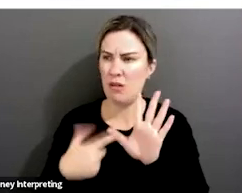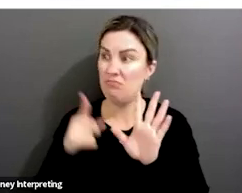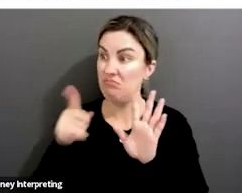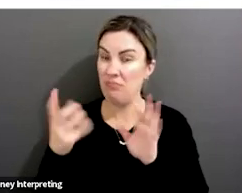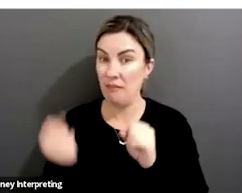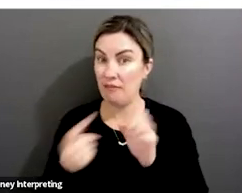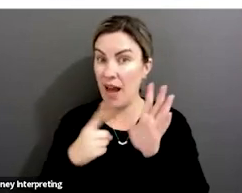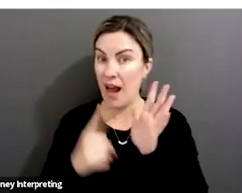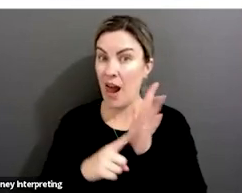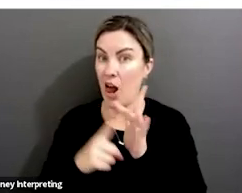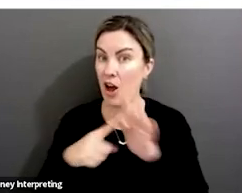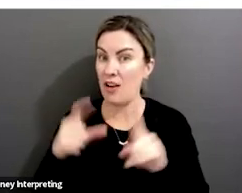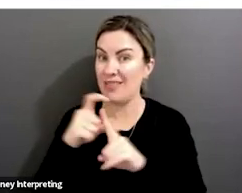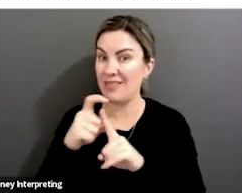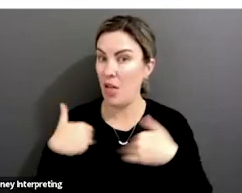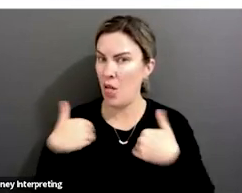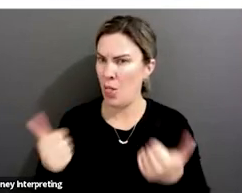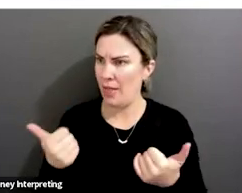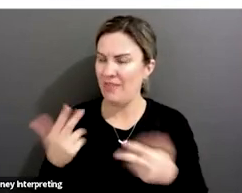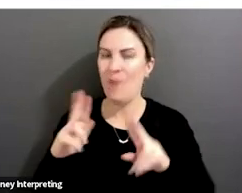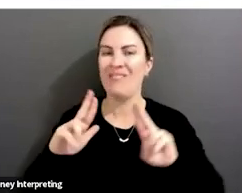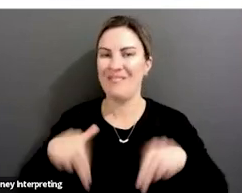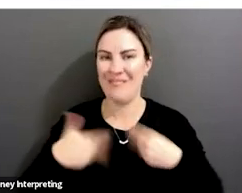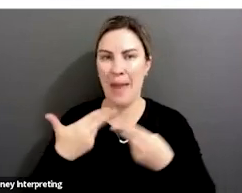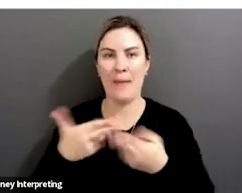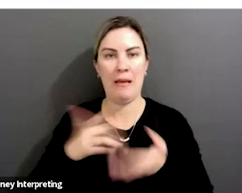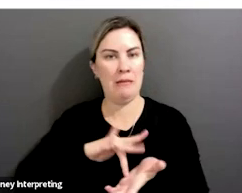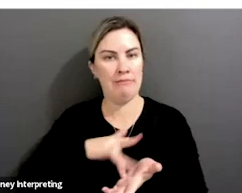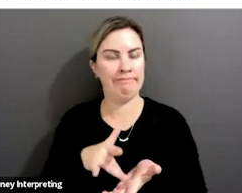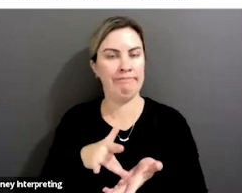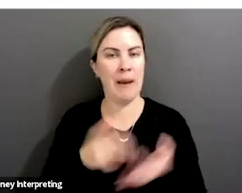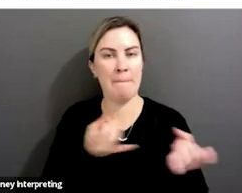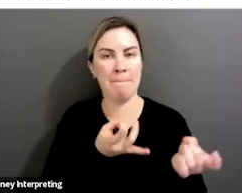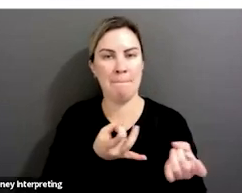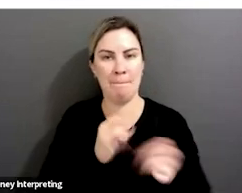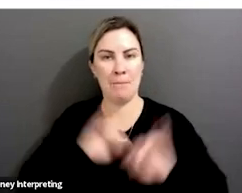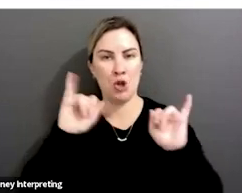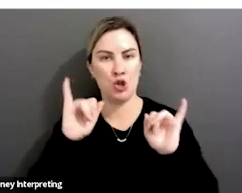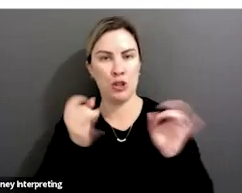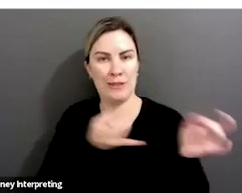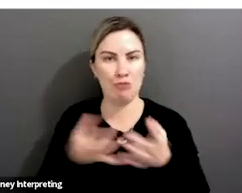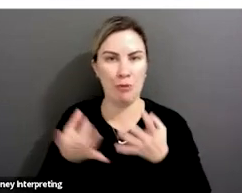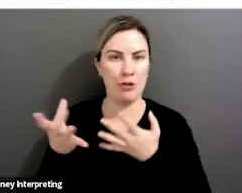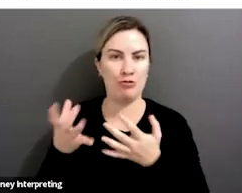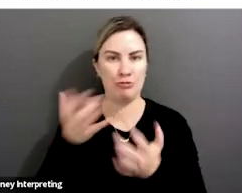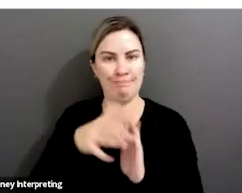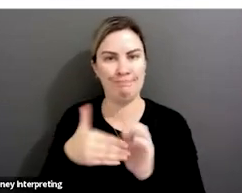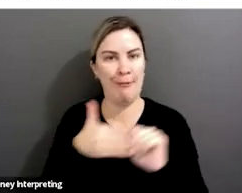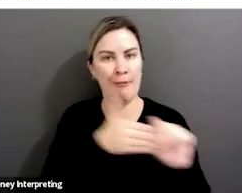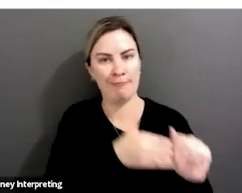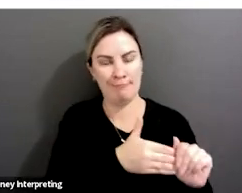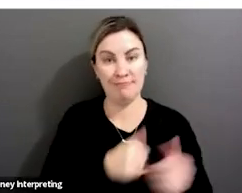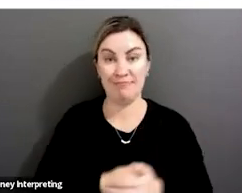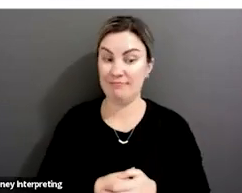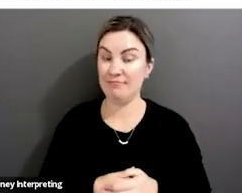preparedness guide. And in addition, we're really excited that the work in Australia and the activities we've been involved in are making their way into